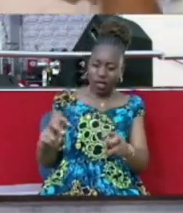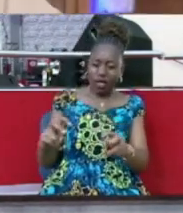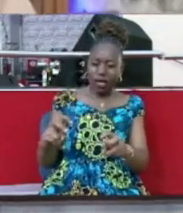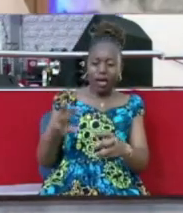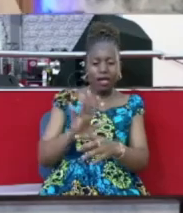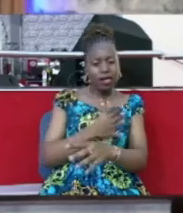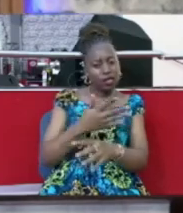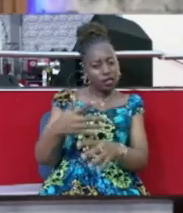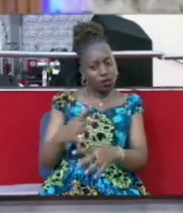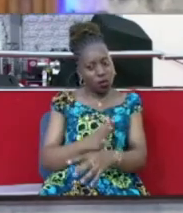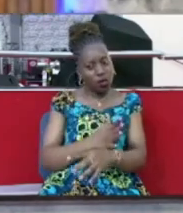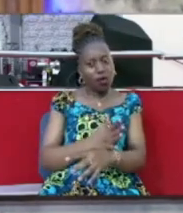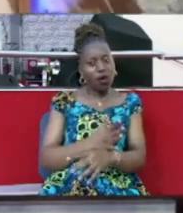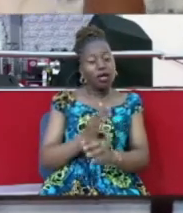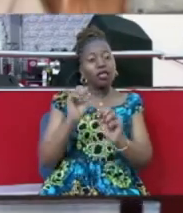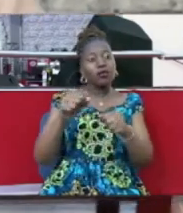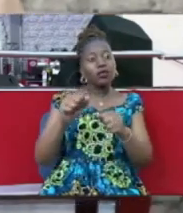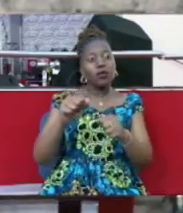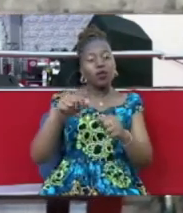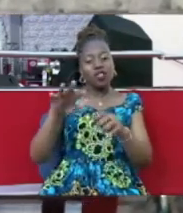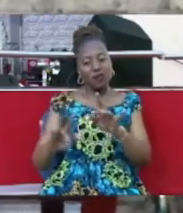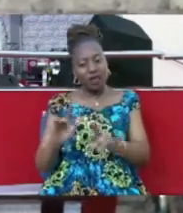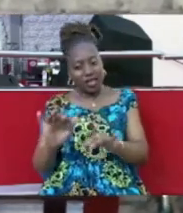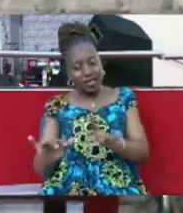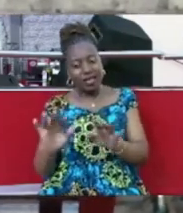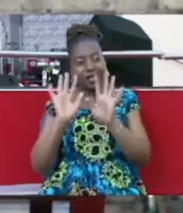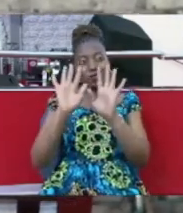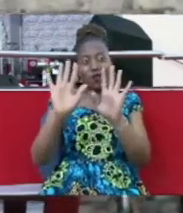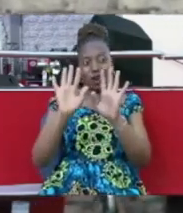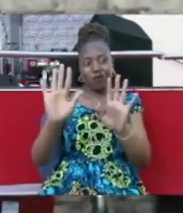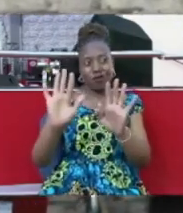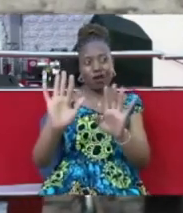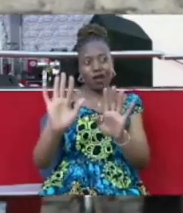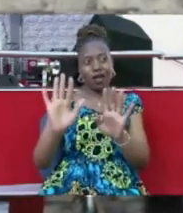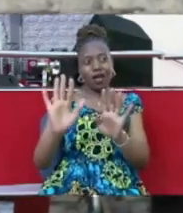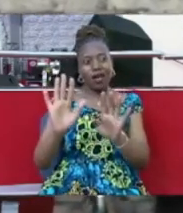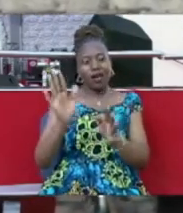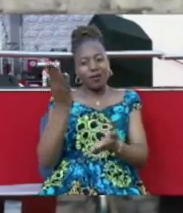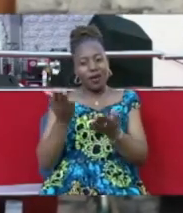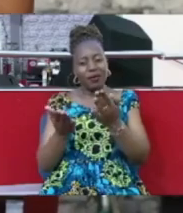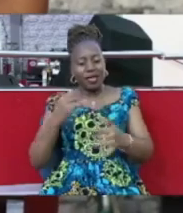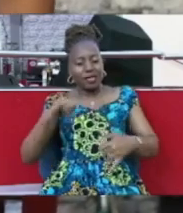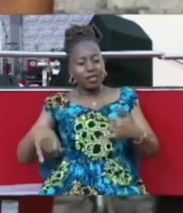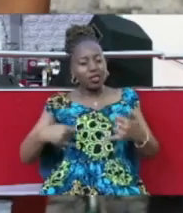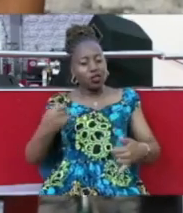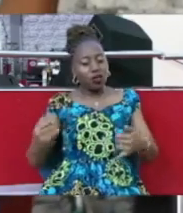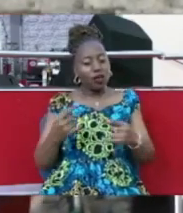The beat could be wonderful. The rhythm could be wonderful. It could be up to date today. But is it